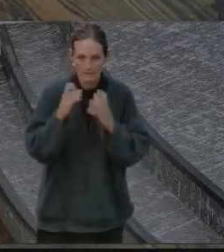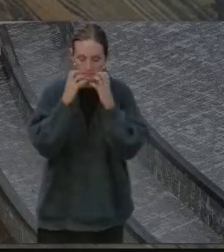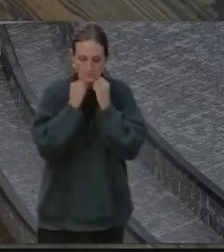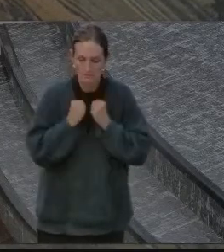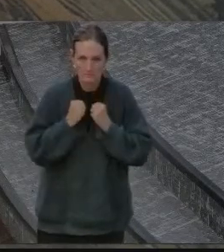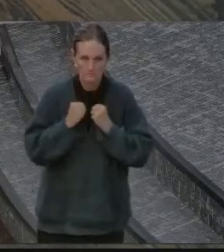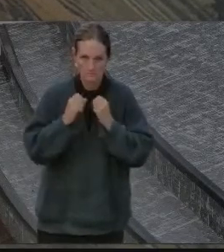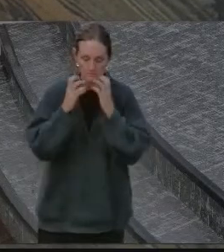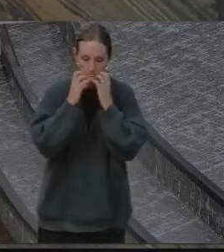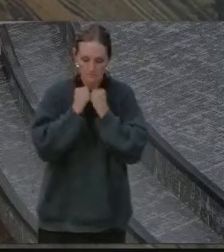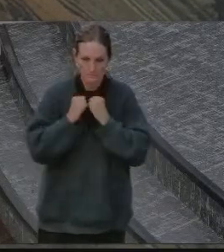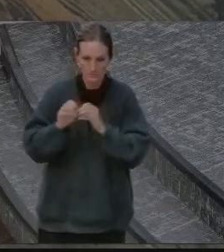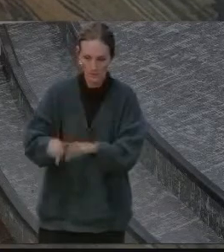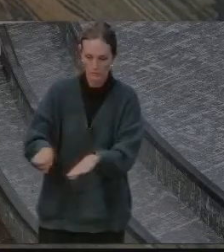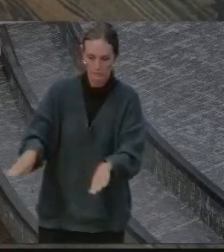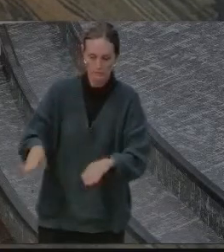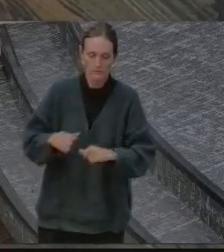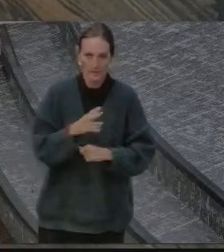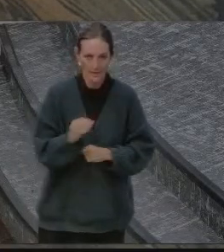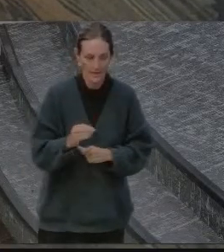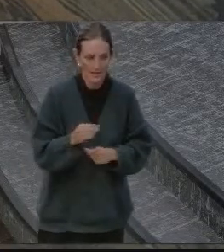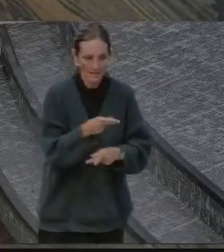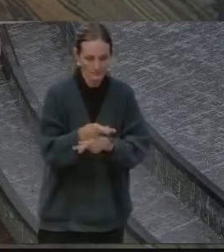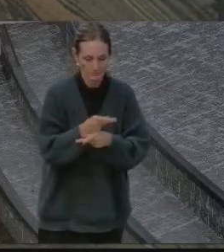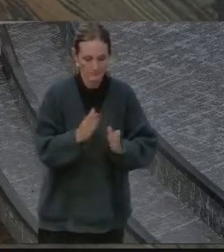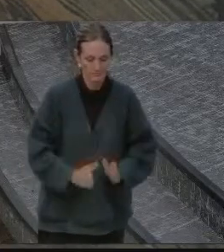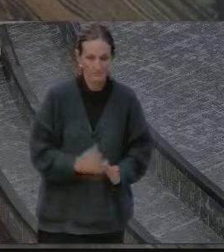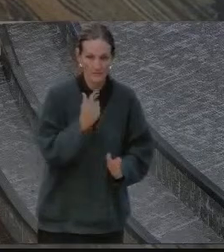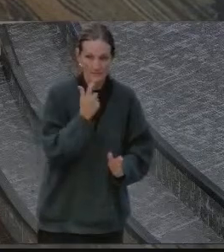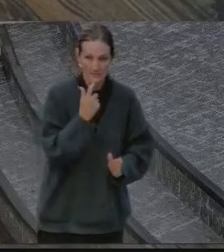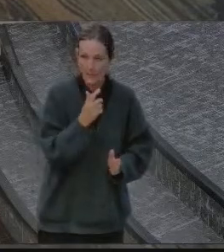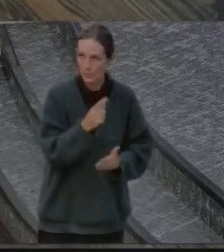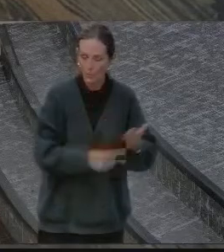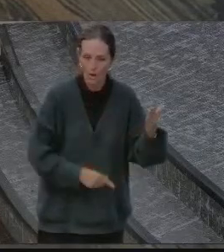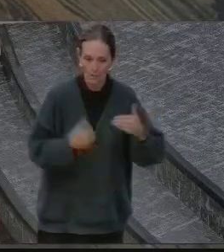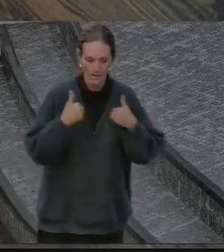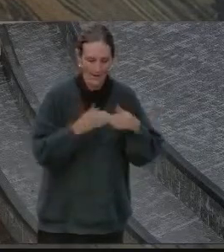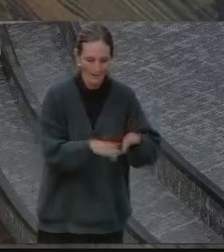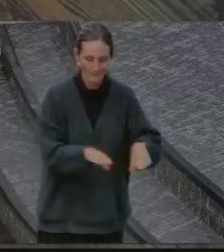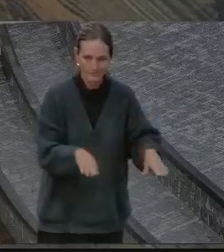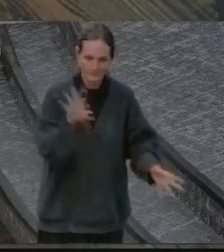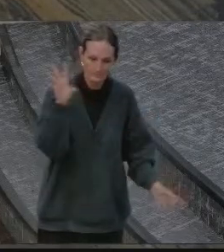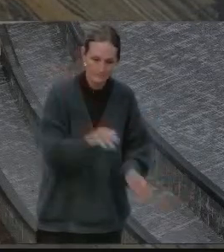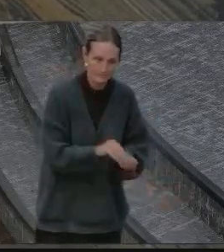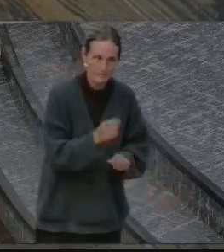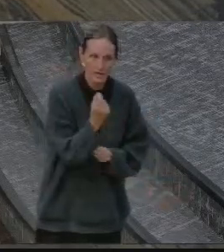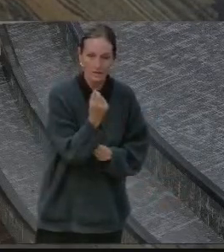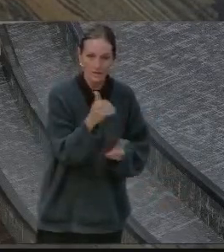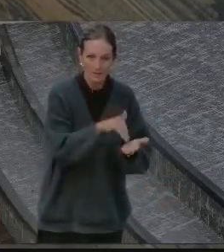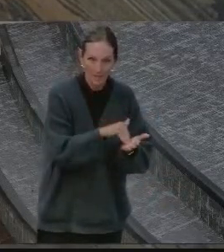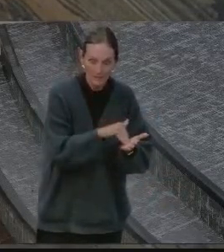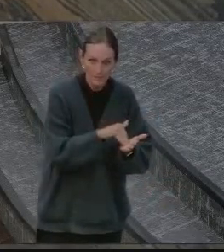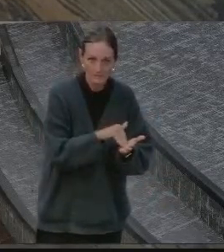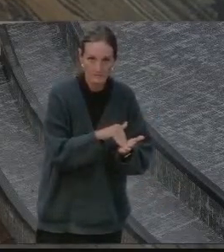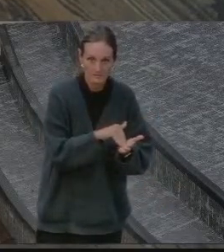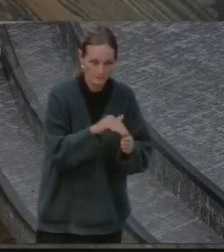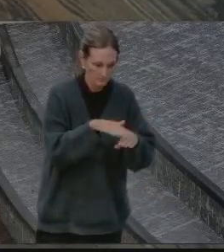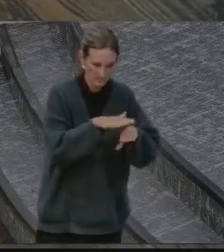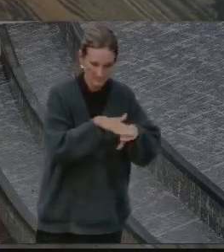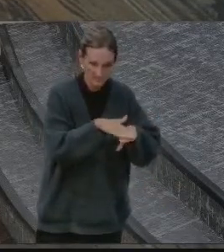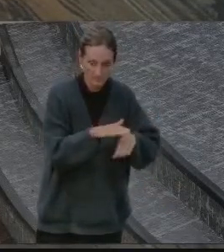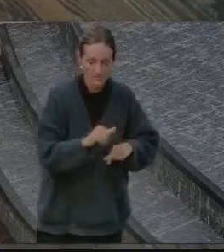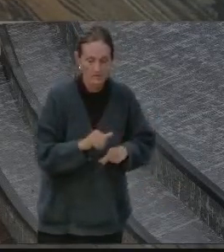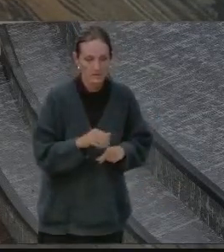our students. I think Dr. Thomas mentioned 11,000. I was out at Winterville day one. And to see those little